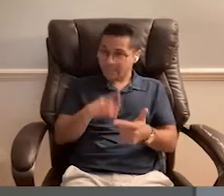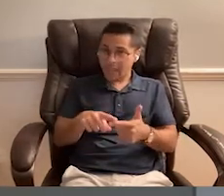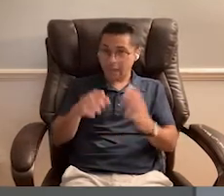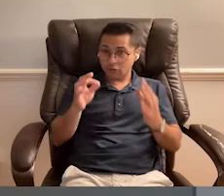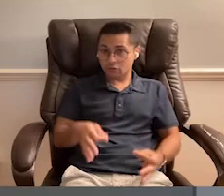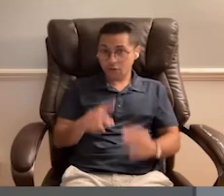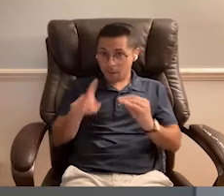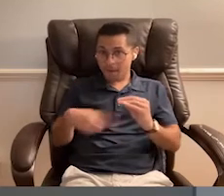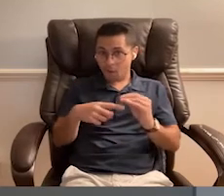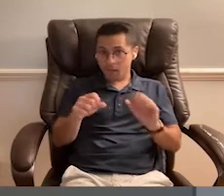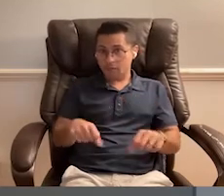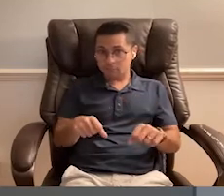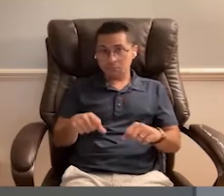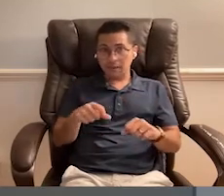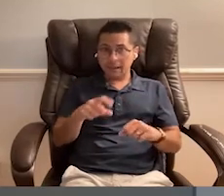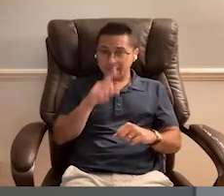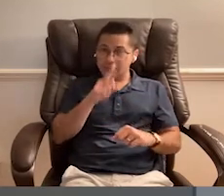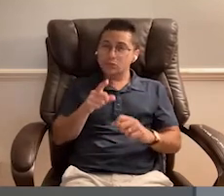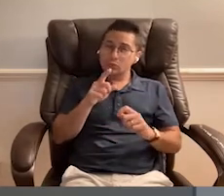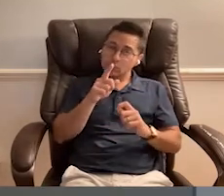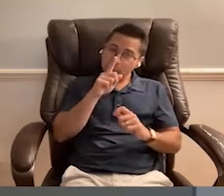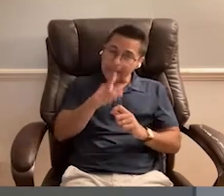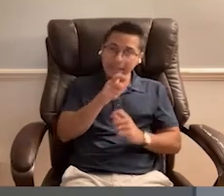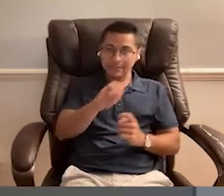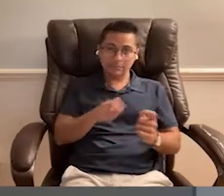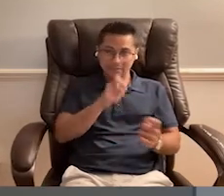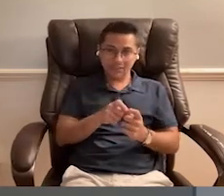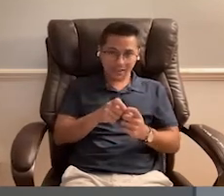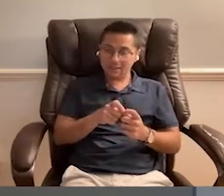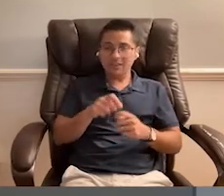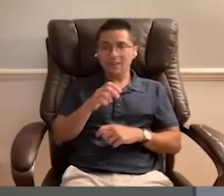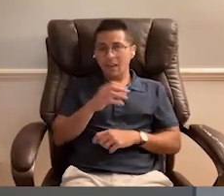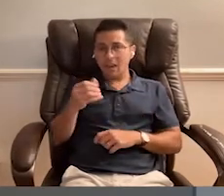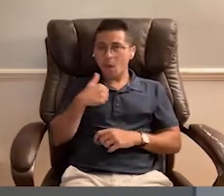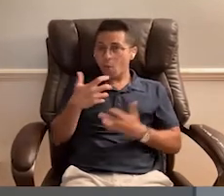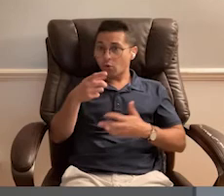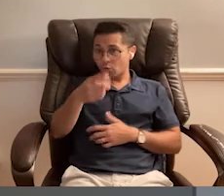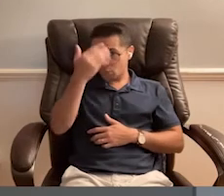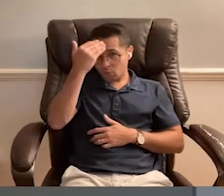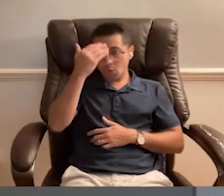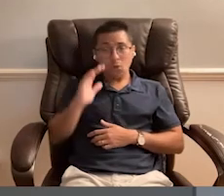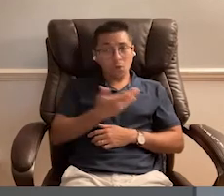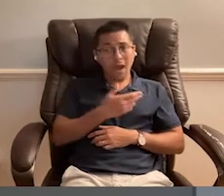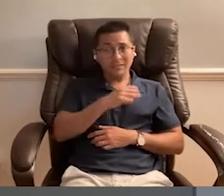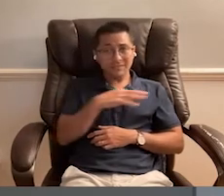and then be able to make a determination of eligibility. This is really specific,